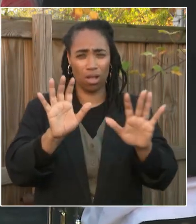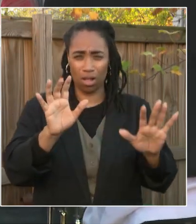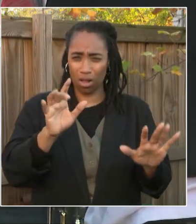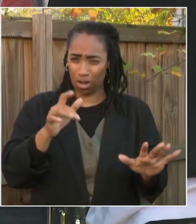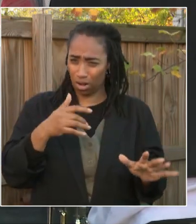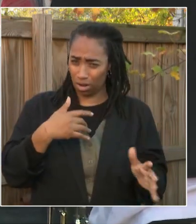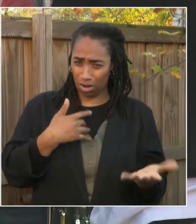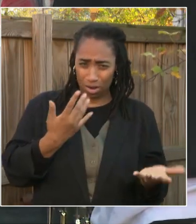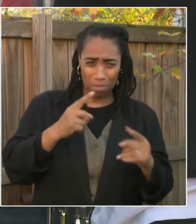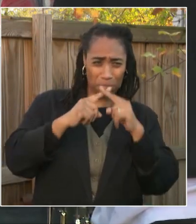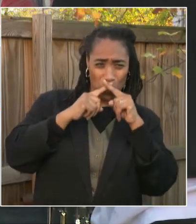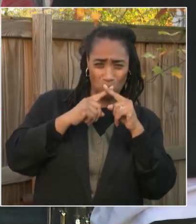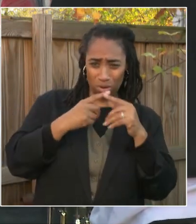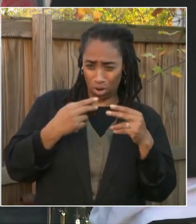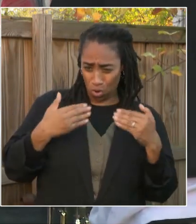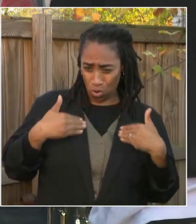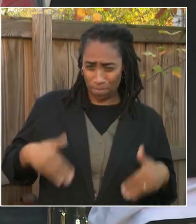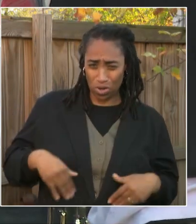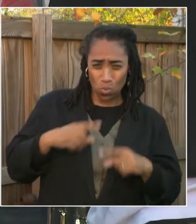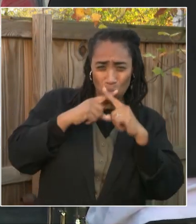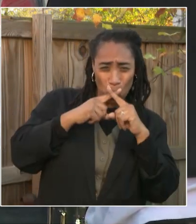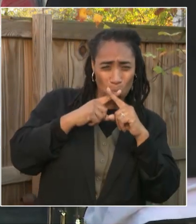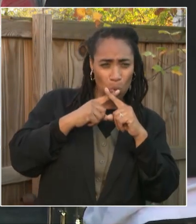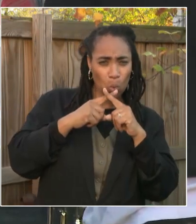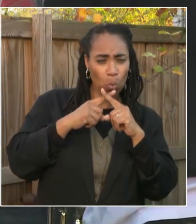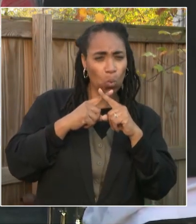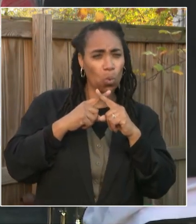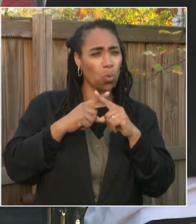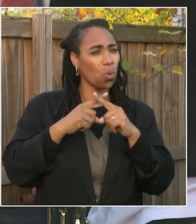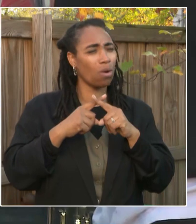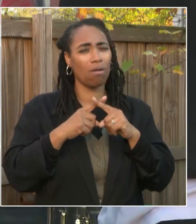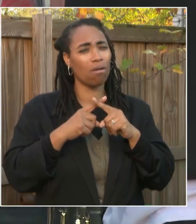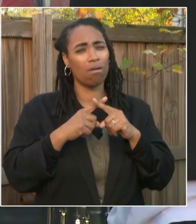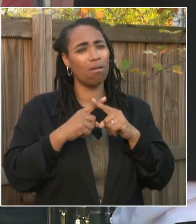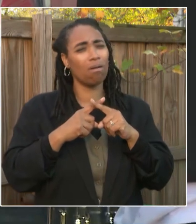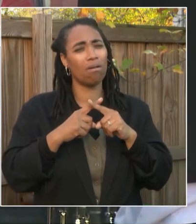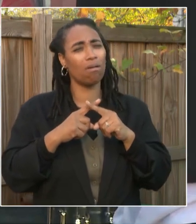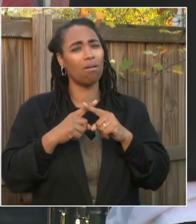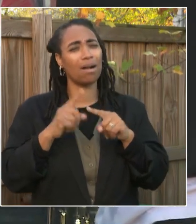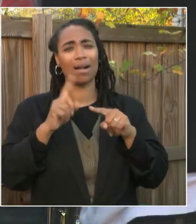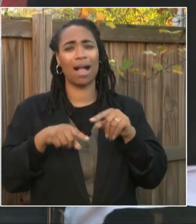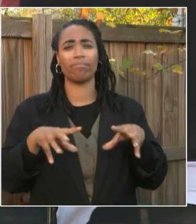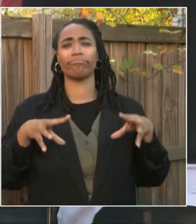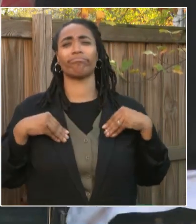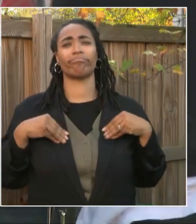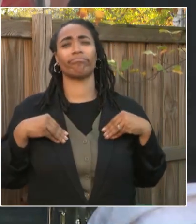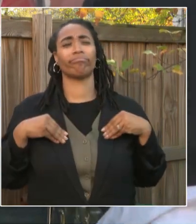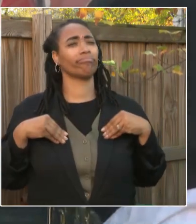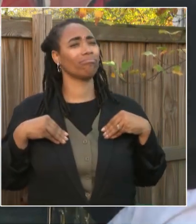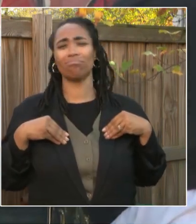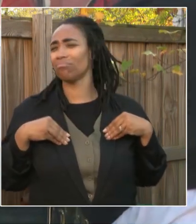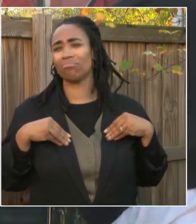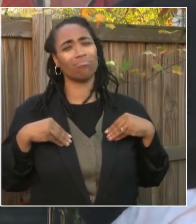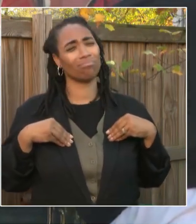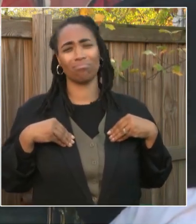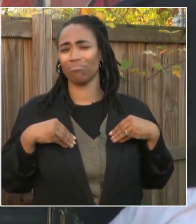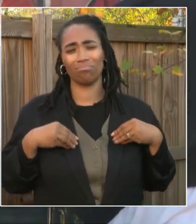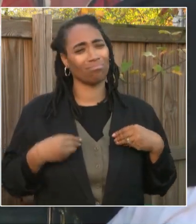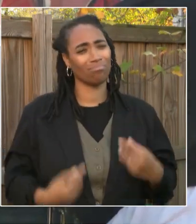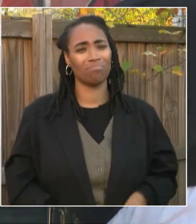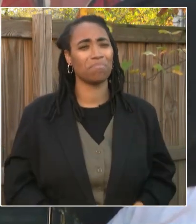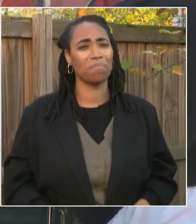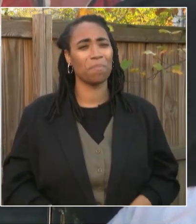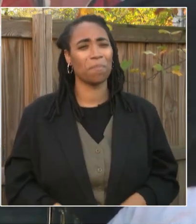now that the Go-Go Museum's here, Go-Go Museum is one thing that will never be muted again. We have a home forever, and we just want to make it